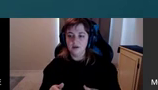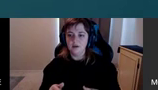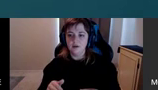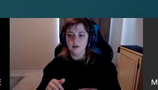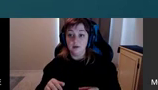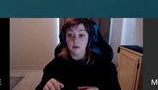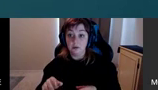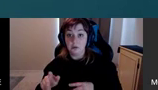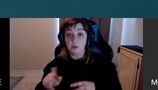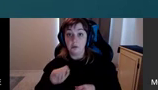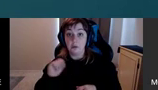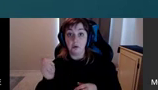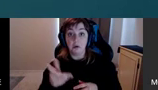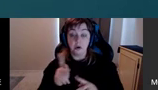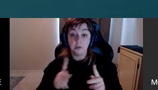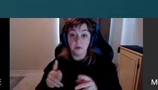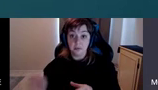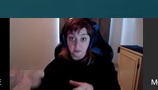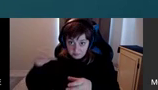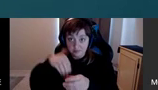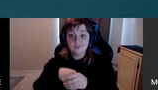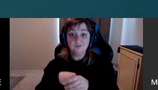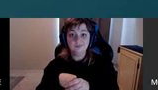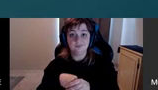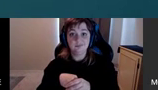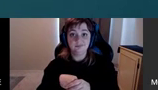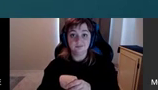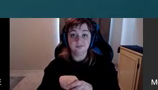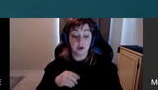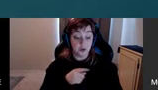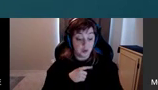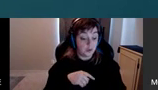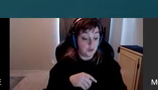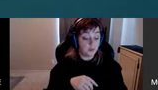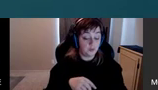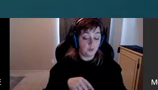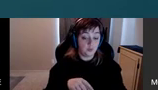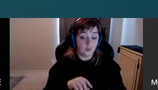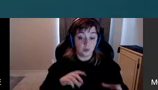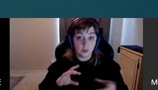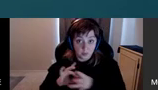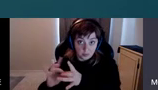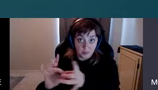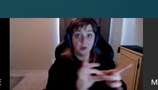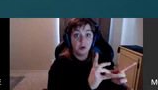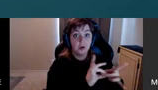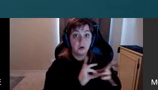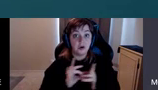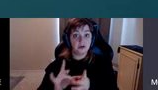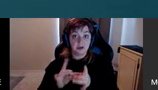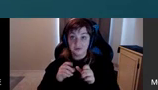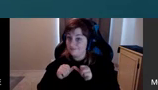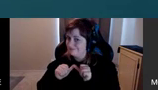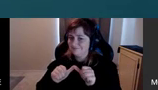know, we are here, they are here, we are together, you know, we're in this together.